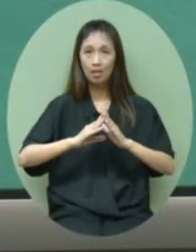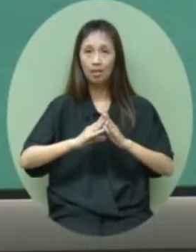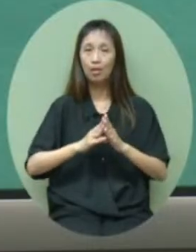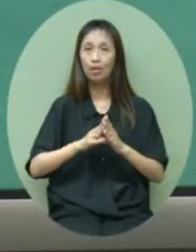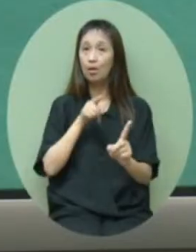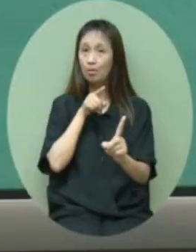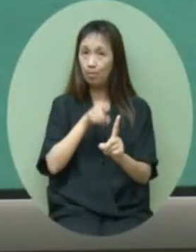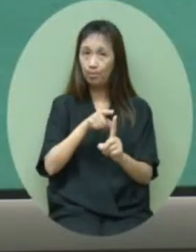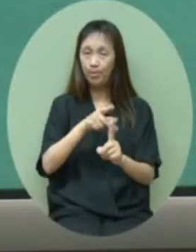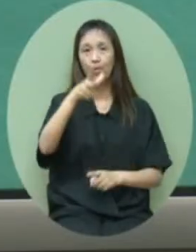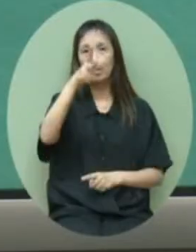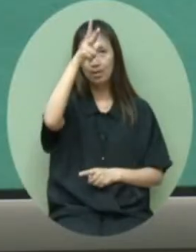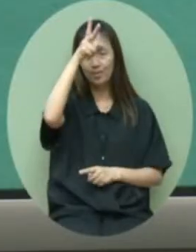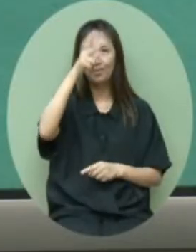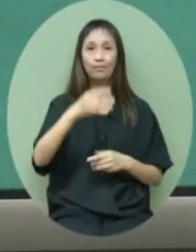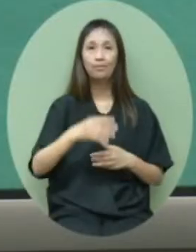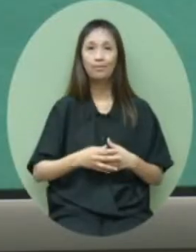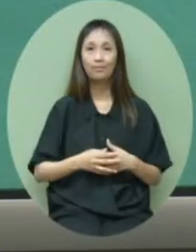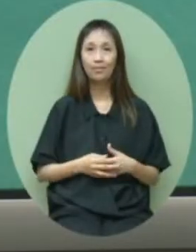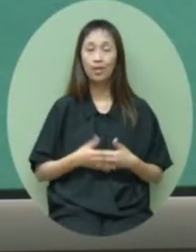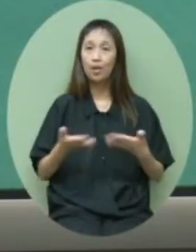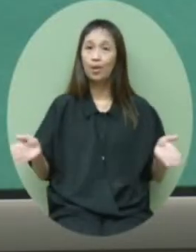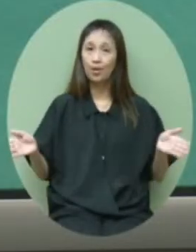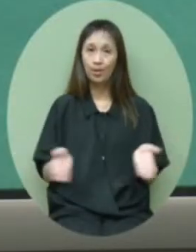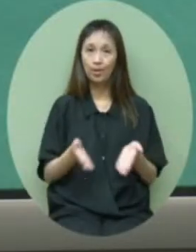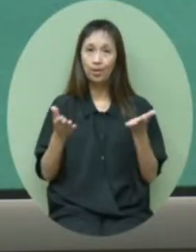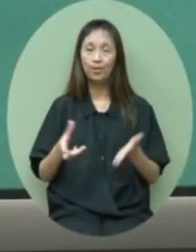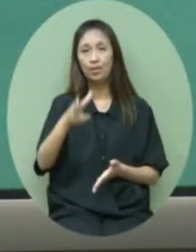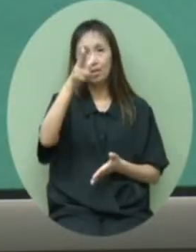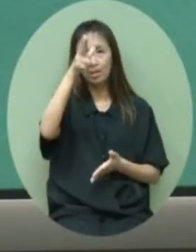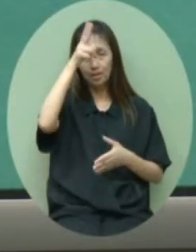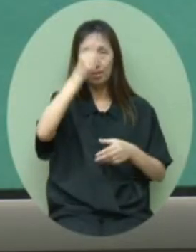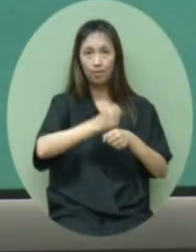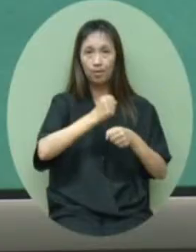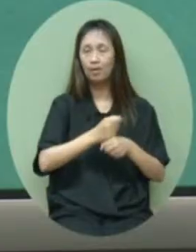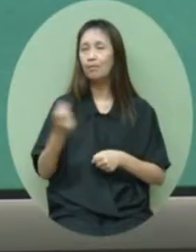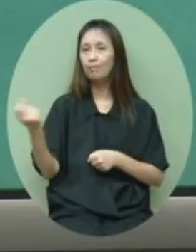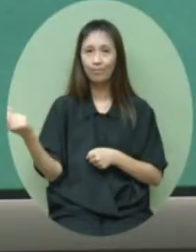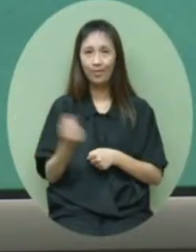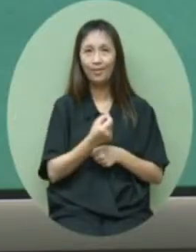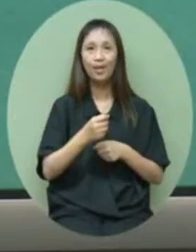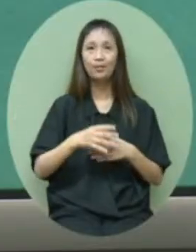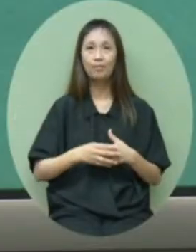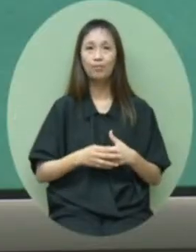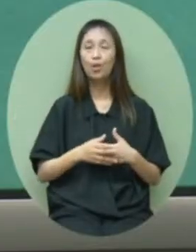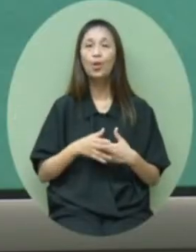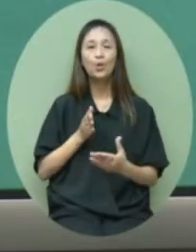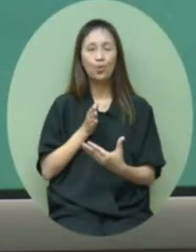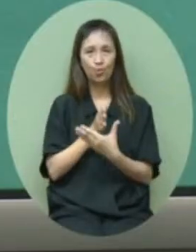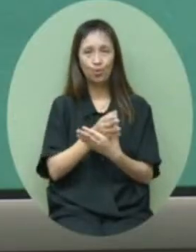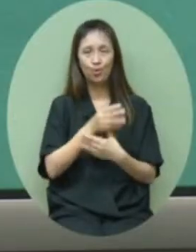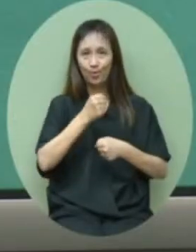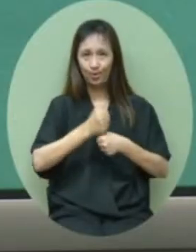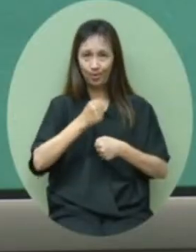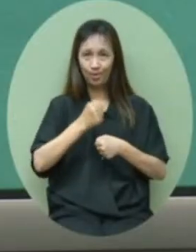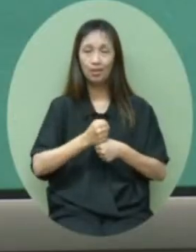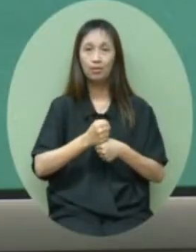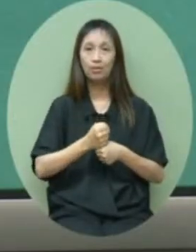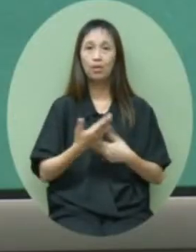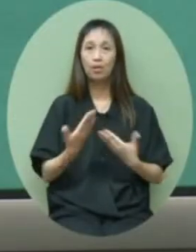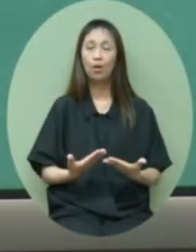the culture of the government. I promoted the result-oriented approach. I pressed ahead